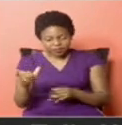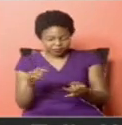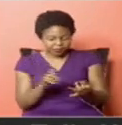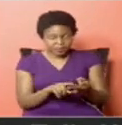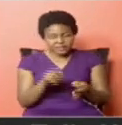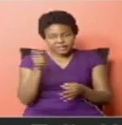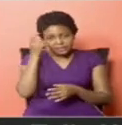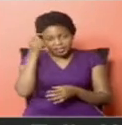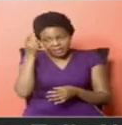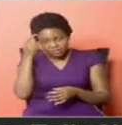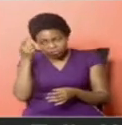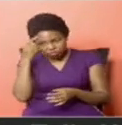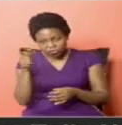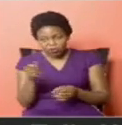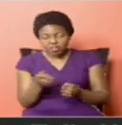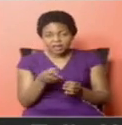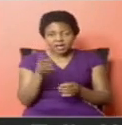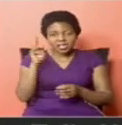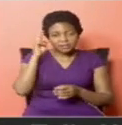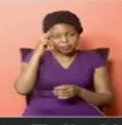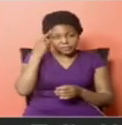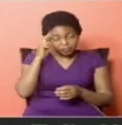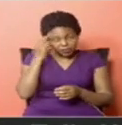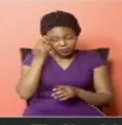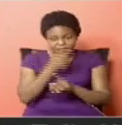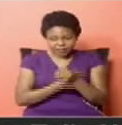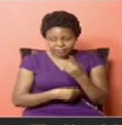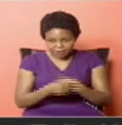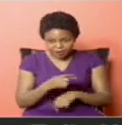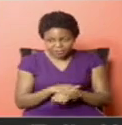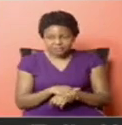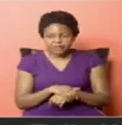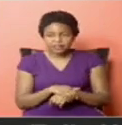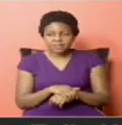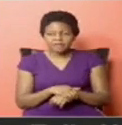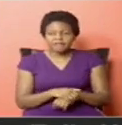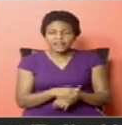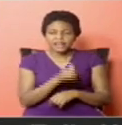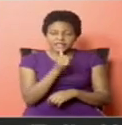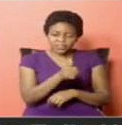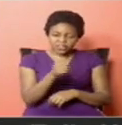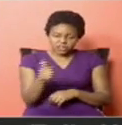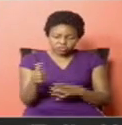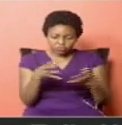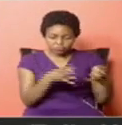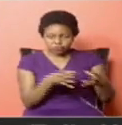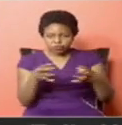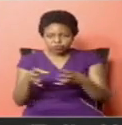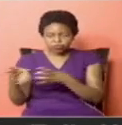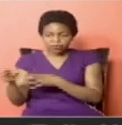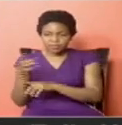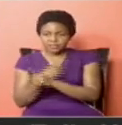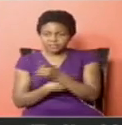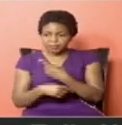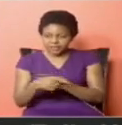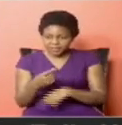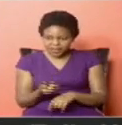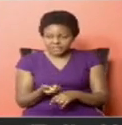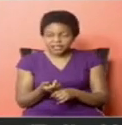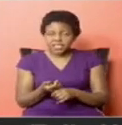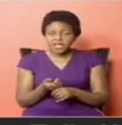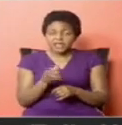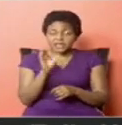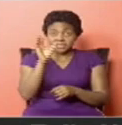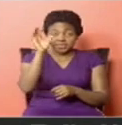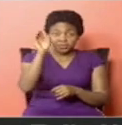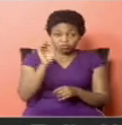intellectual, learning, and mental health disabilities. Each of these disabilities, in degrees